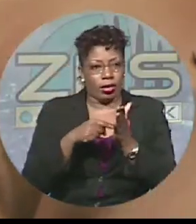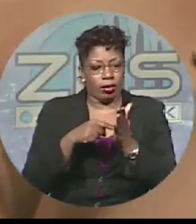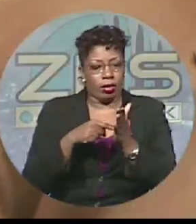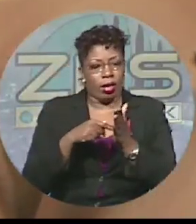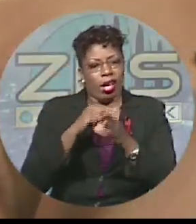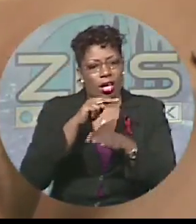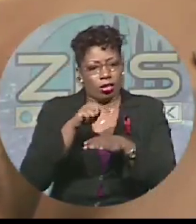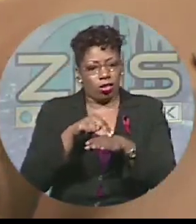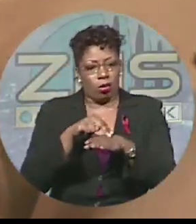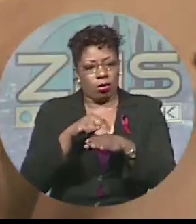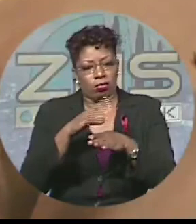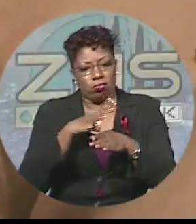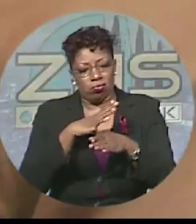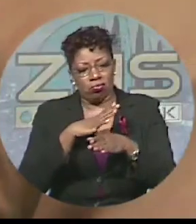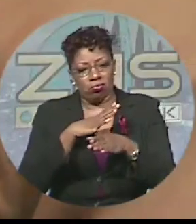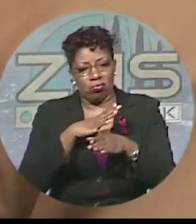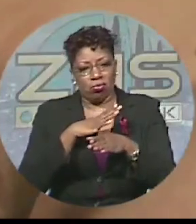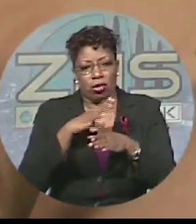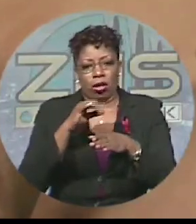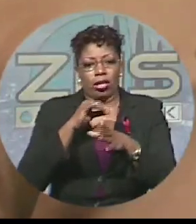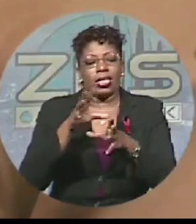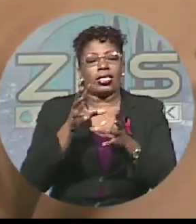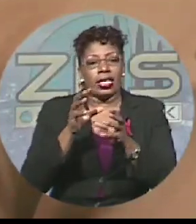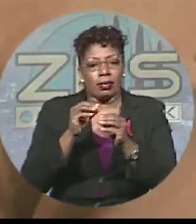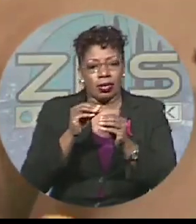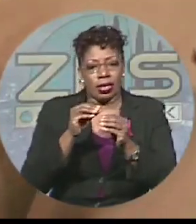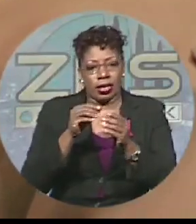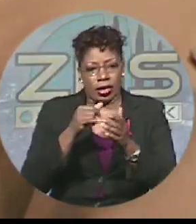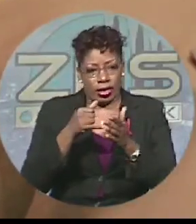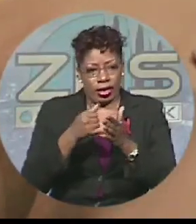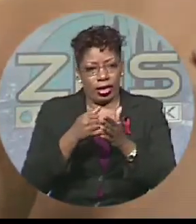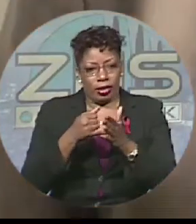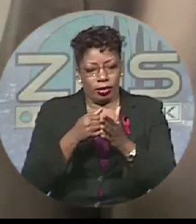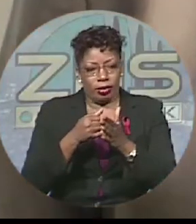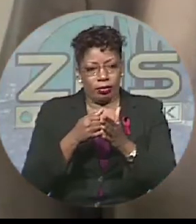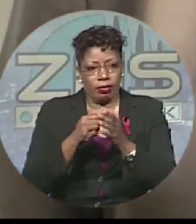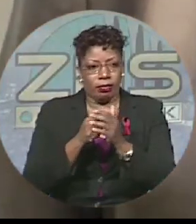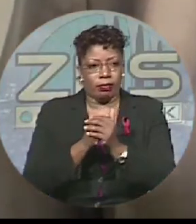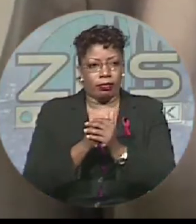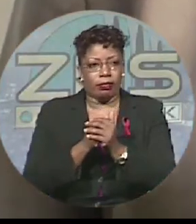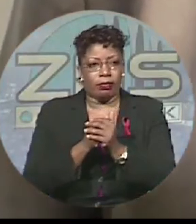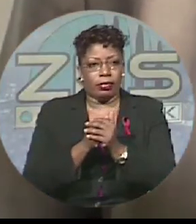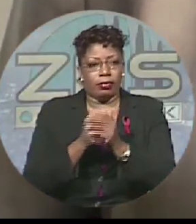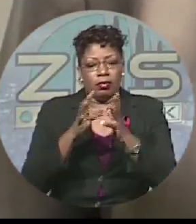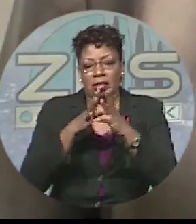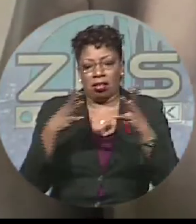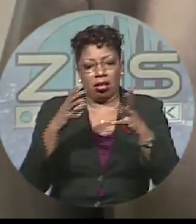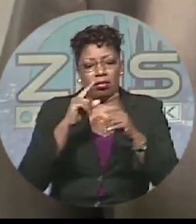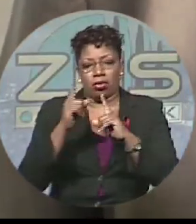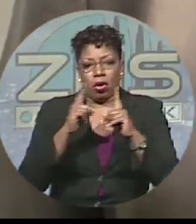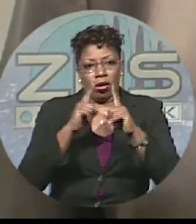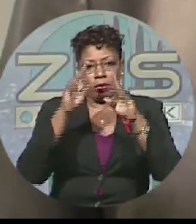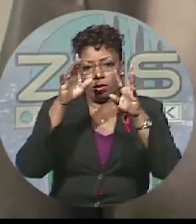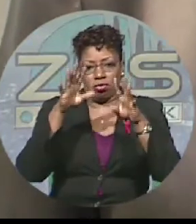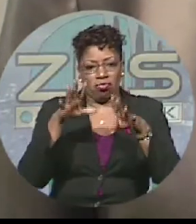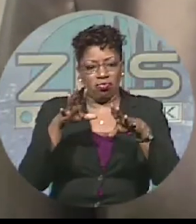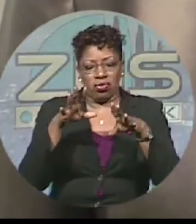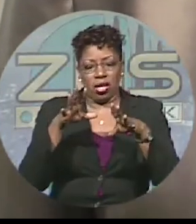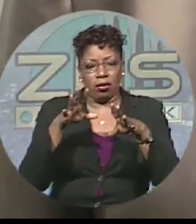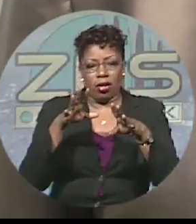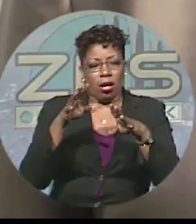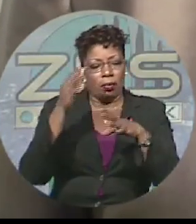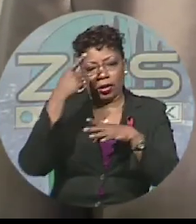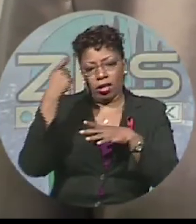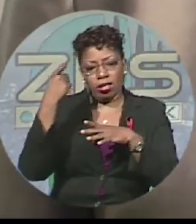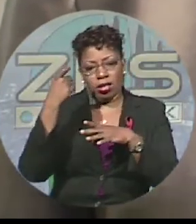norm, not the exception, or not something that is out of the ordinary. What a lot of talk about reining in government spending, the